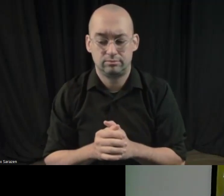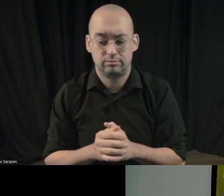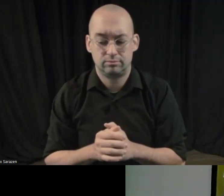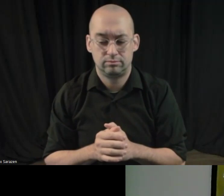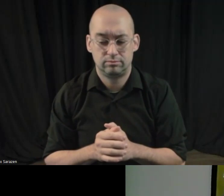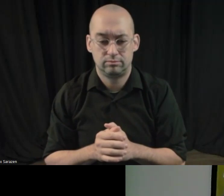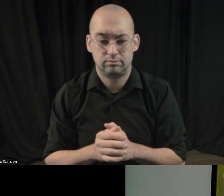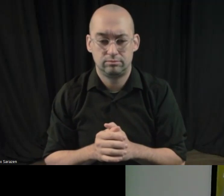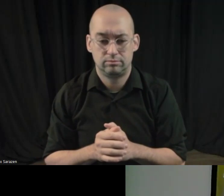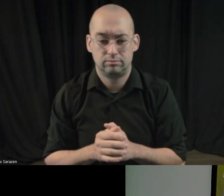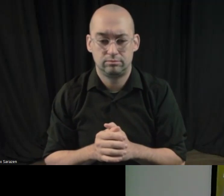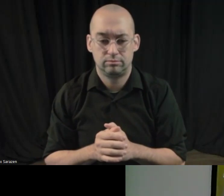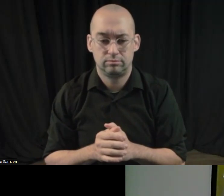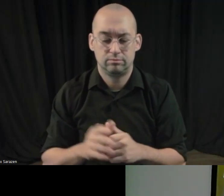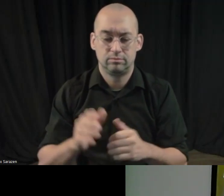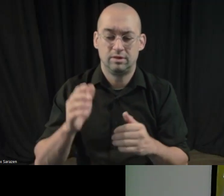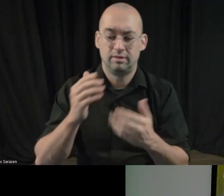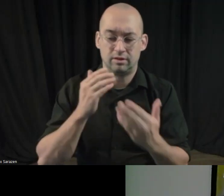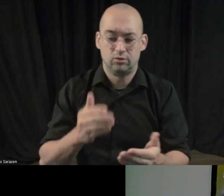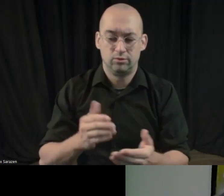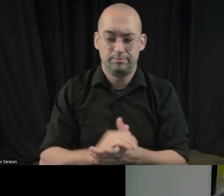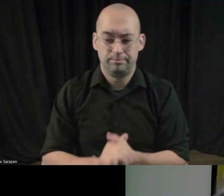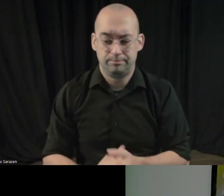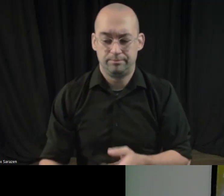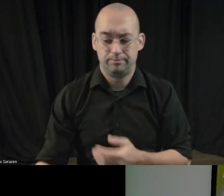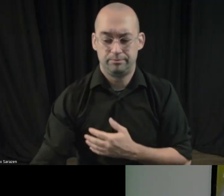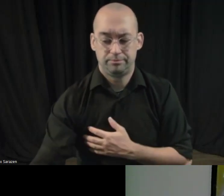Oh, thank you.